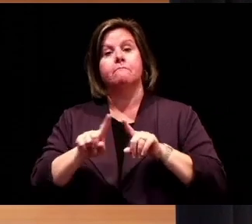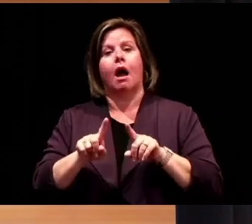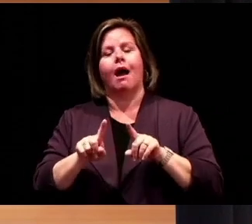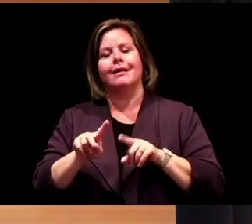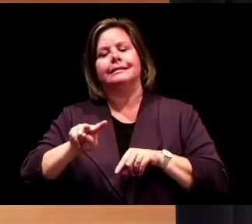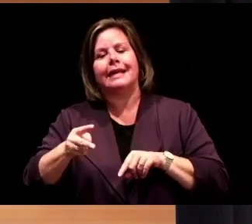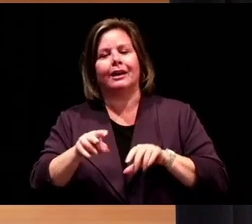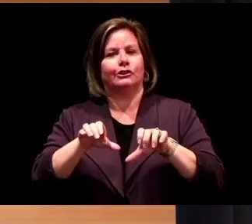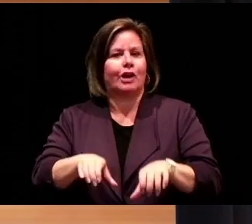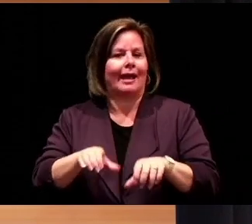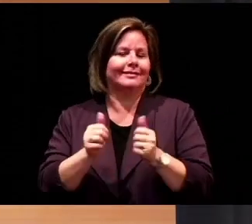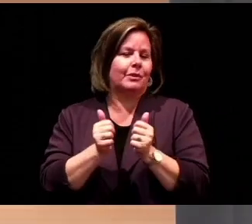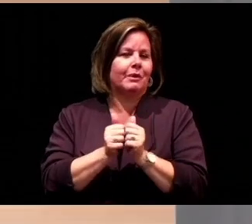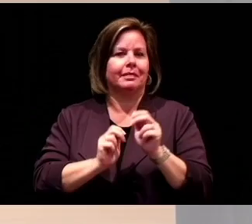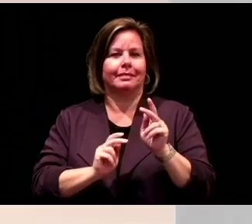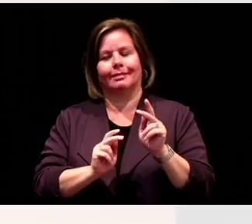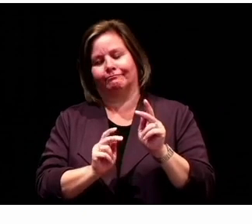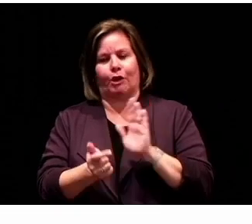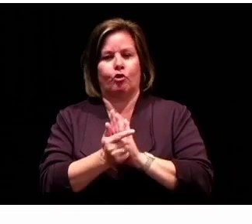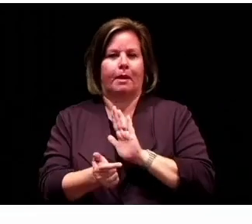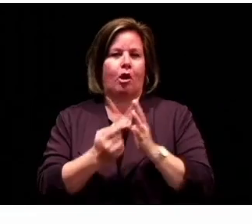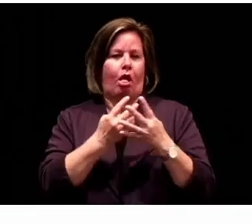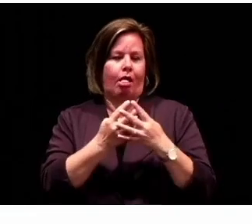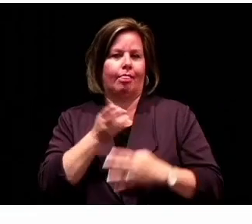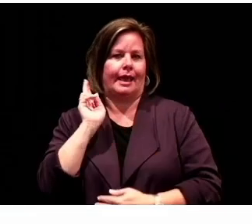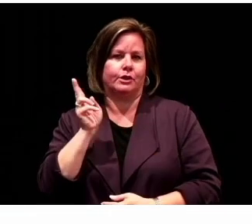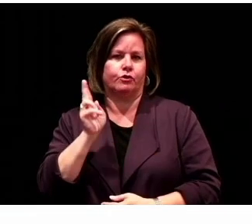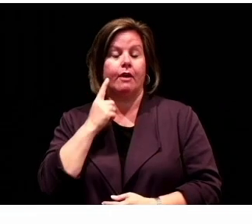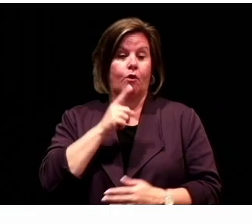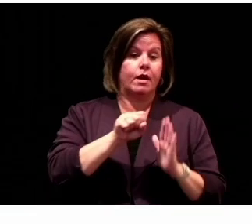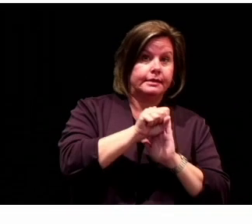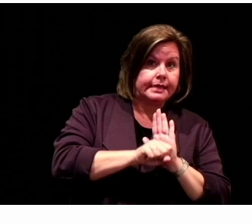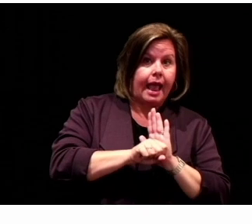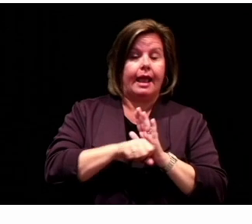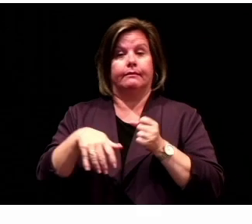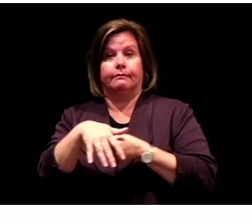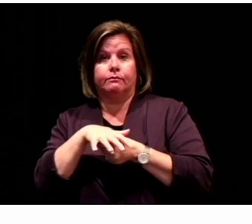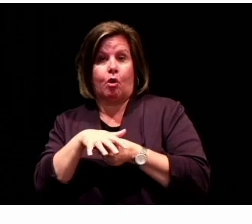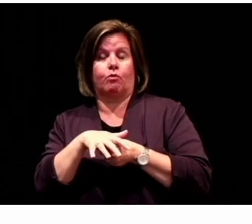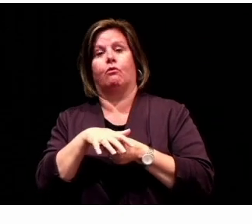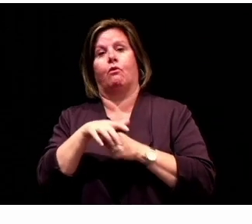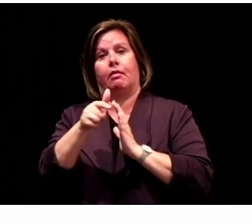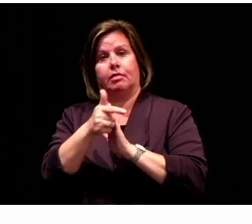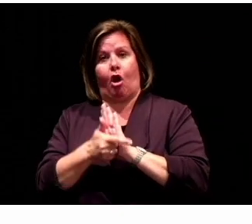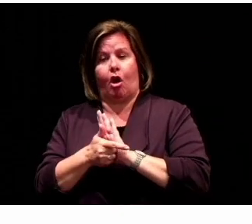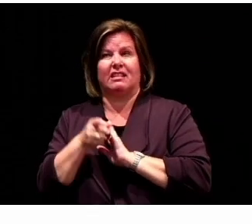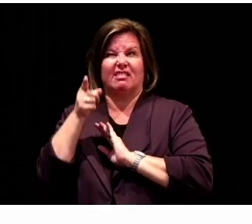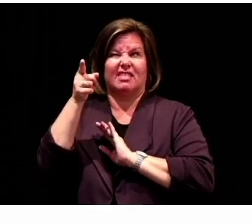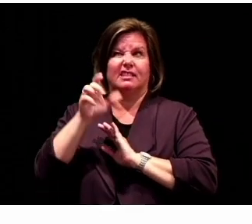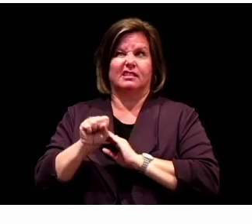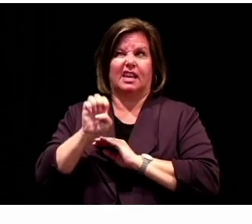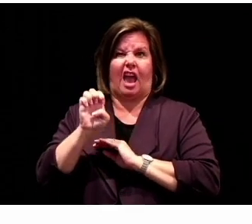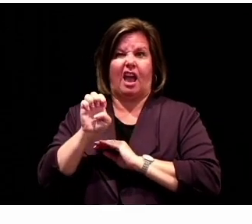through HUD, pursued a case against the local government and prevailed. So this is definitely